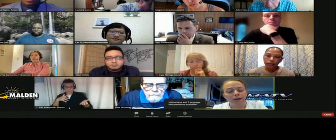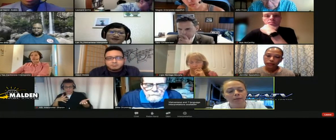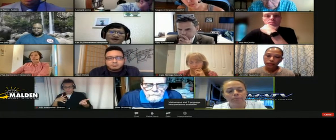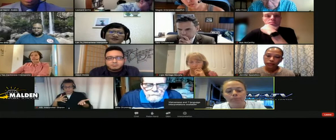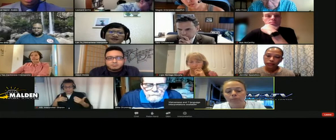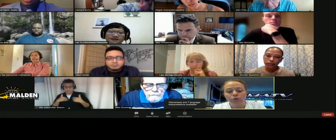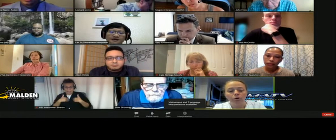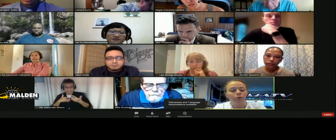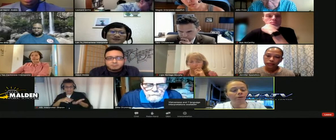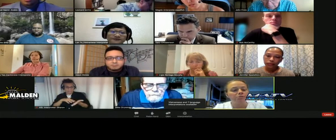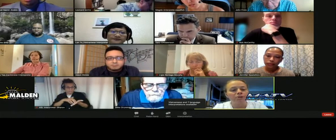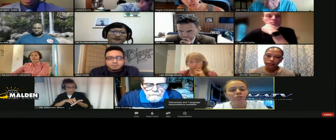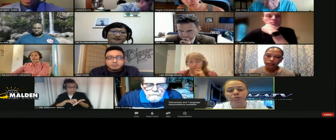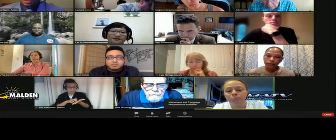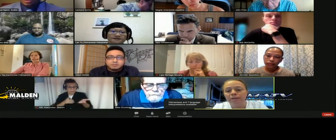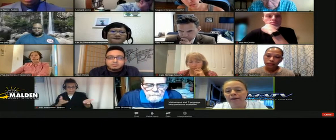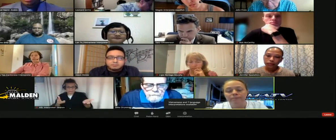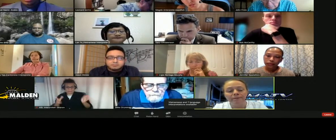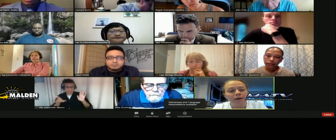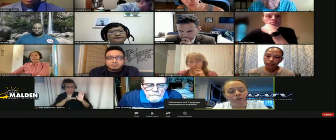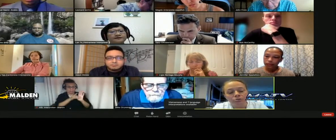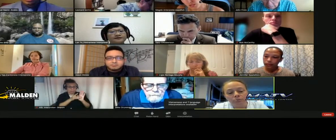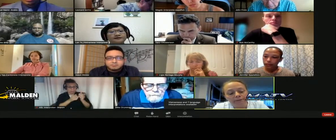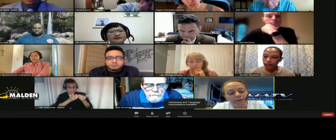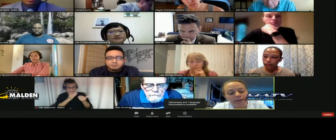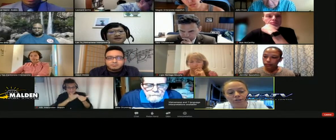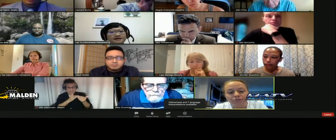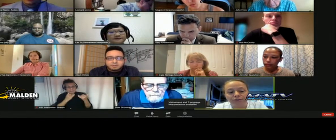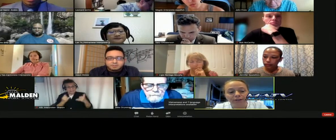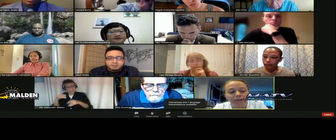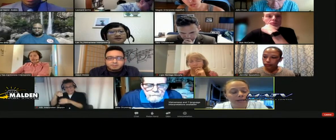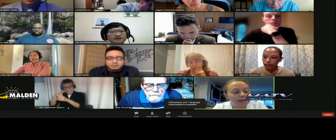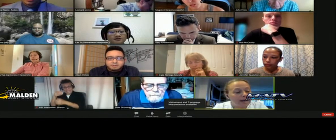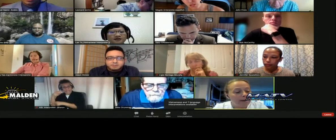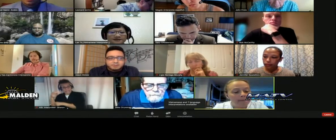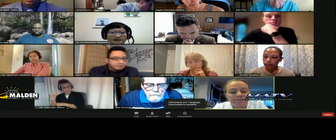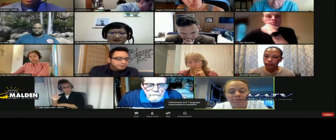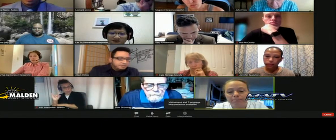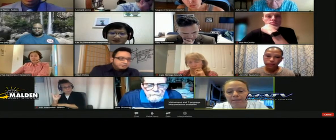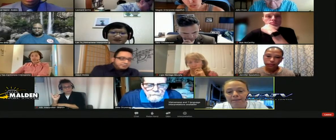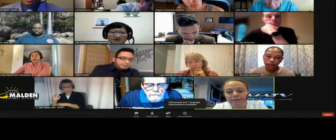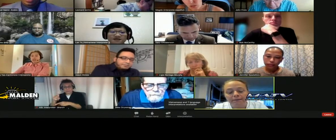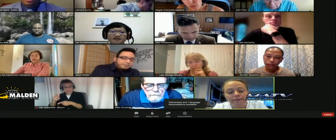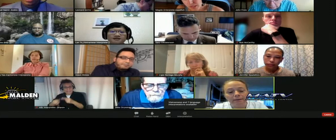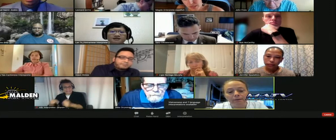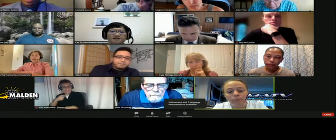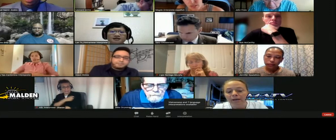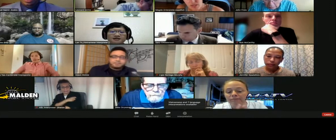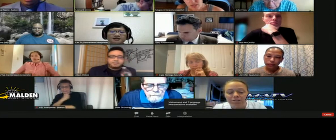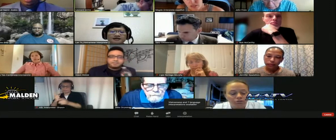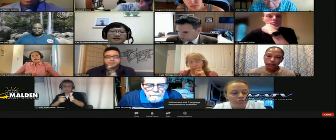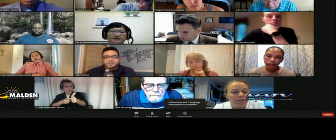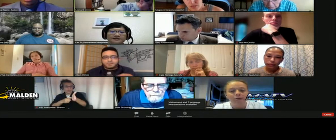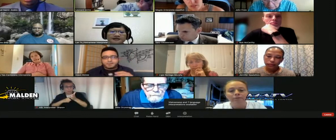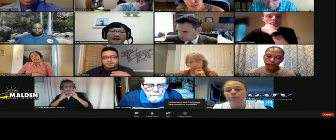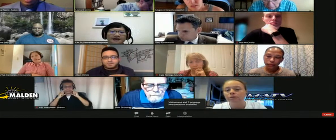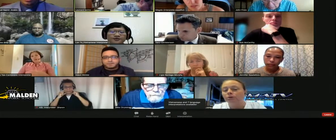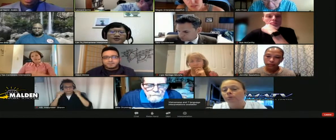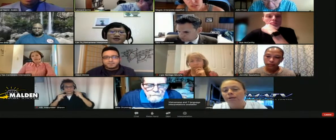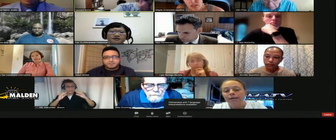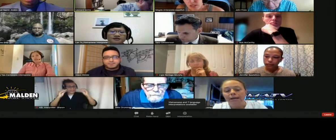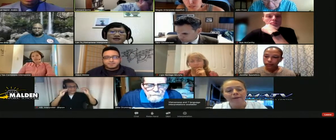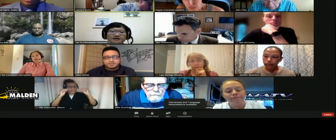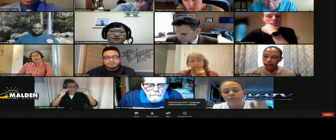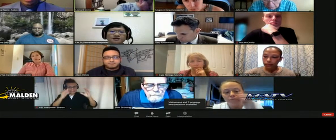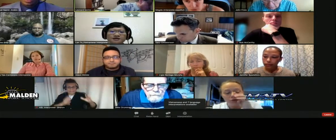and, and especially we have them at the high school level. And I just feel like a mask mandate, and we have teachers that are, you